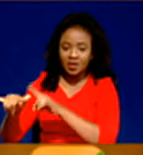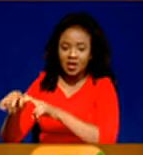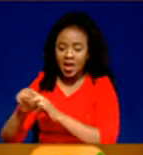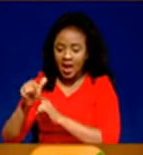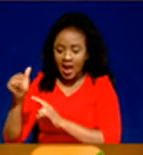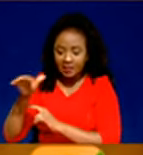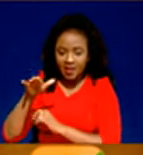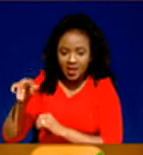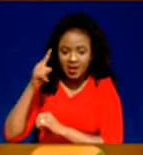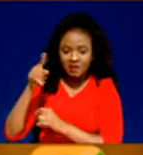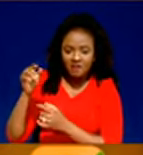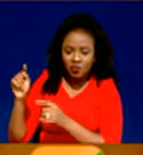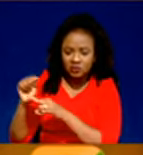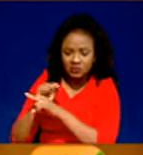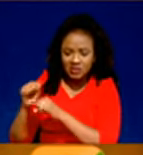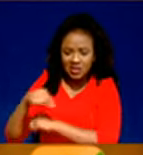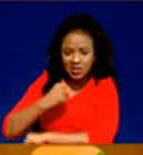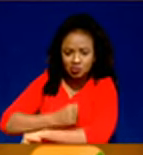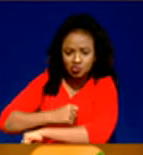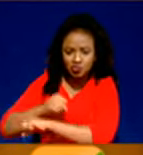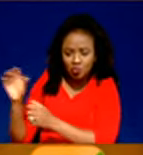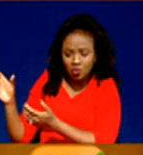school